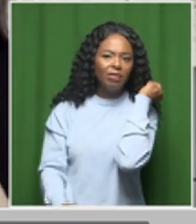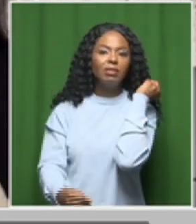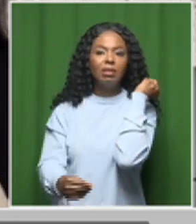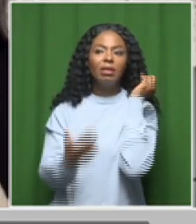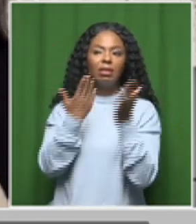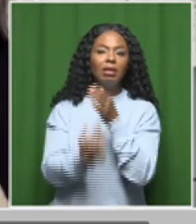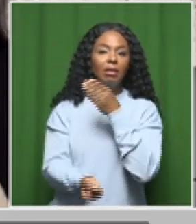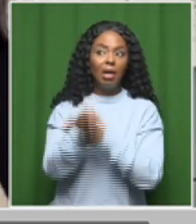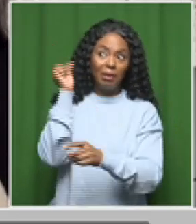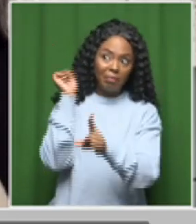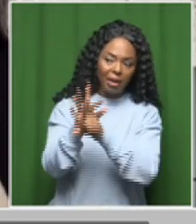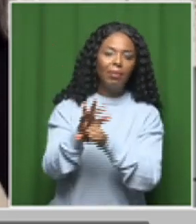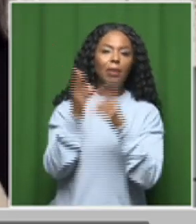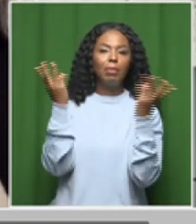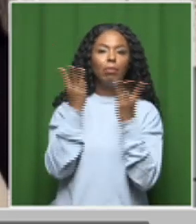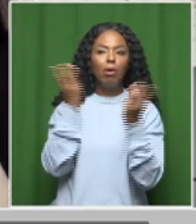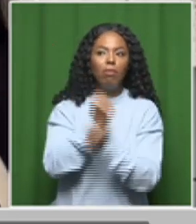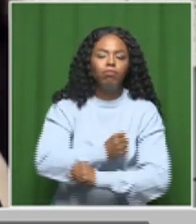South Africa.